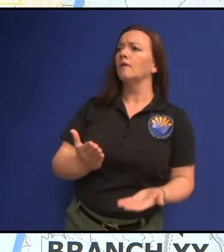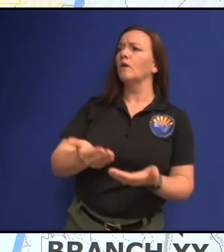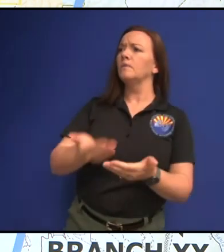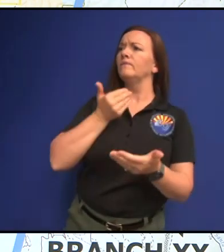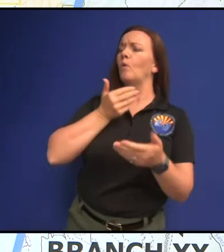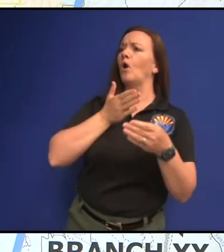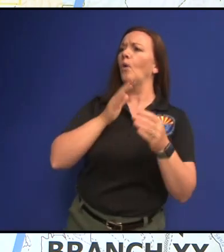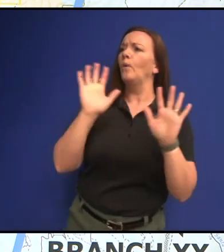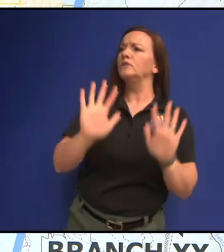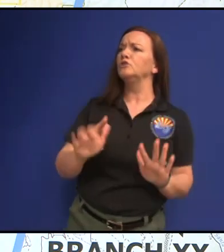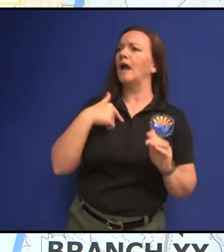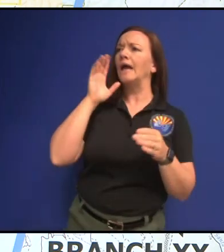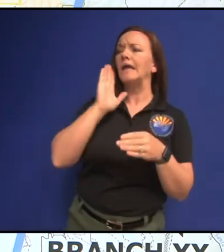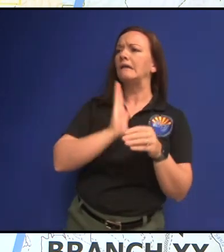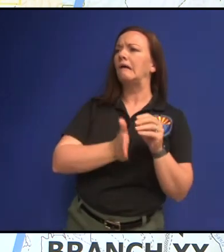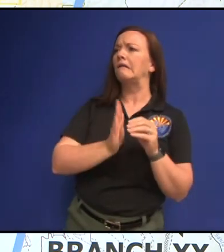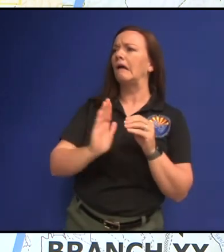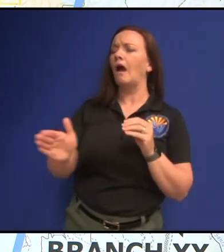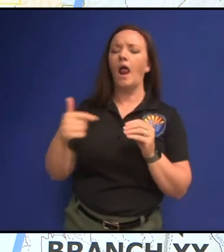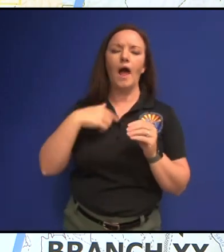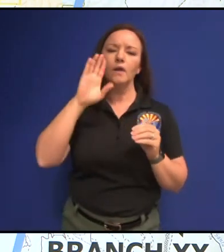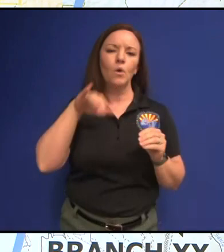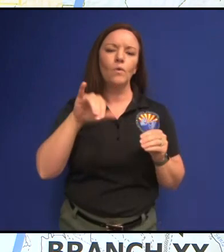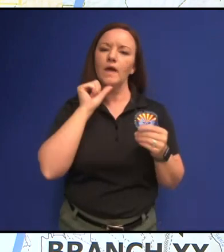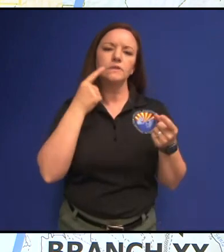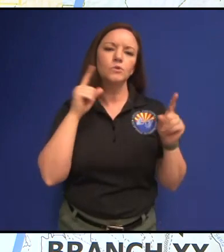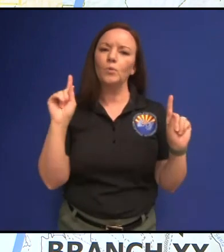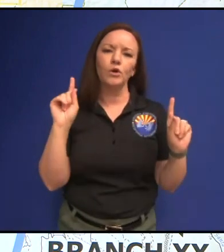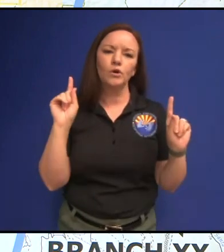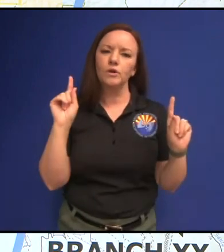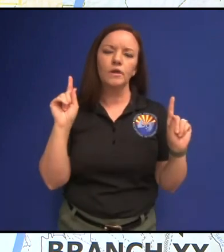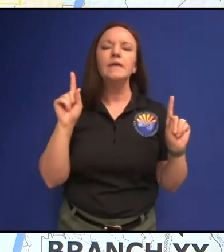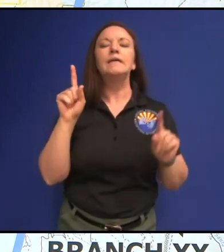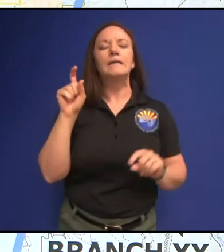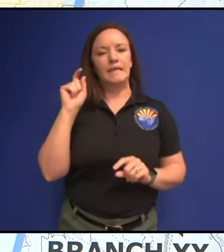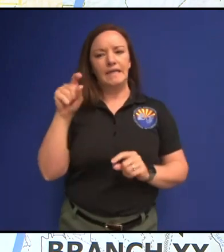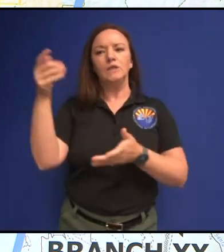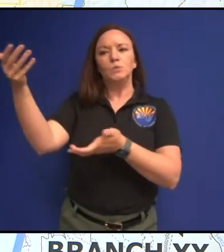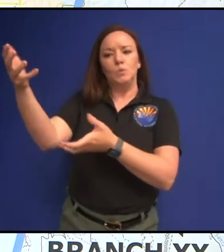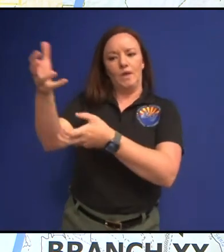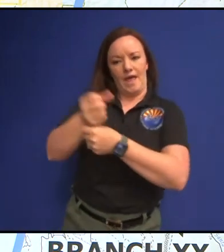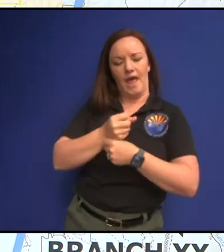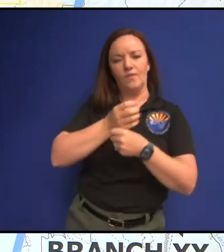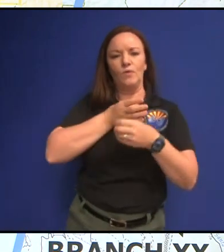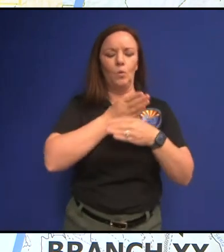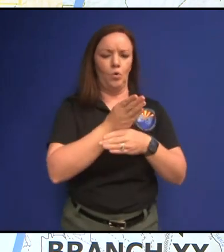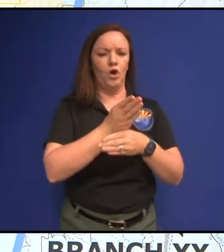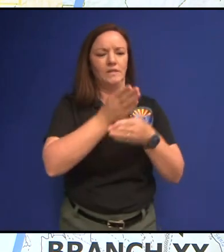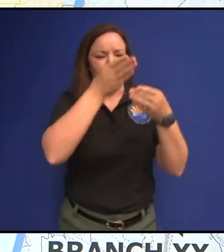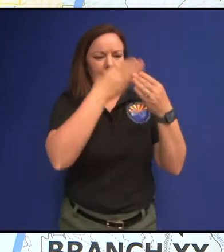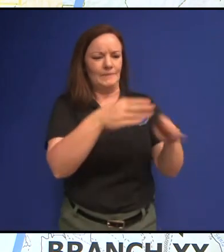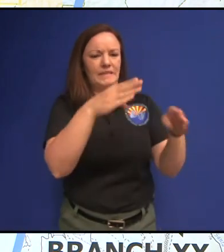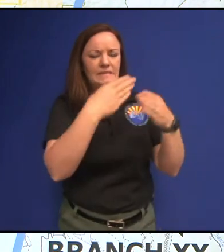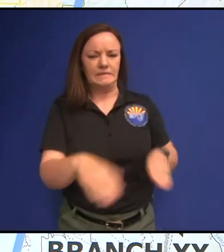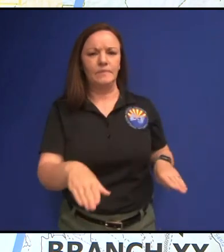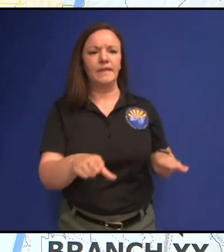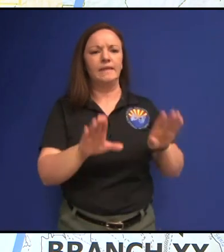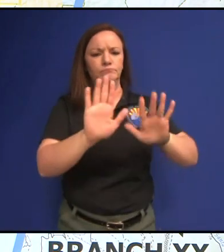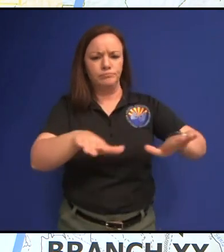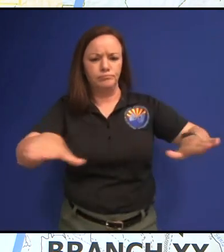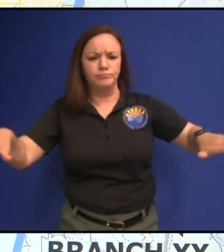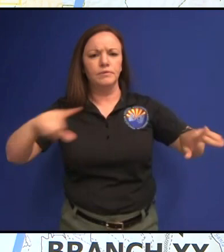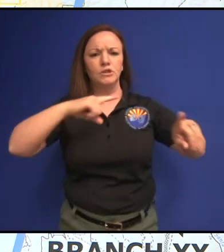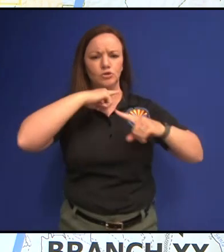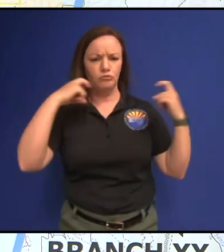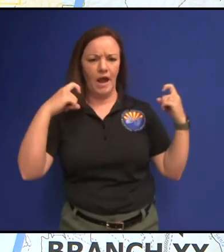that doesn't work. I know it doesn't work to not split any of the wood ahead of time to make sure it's dried. I know that when you try to burn